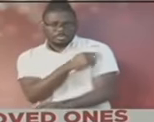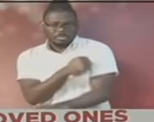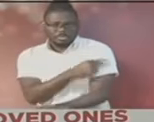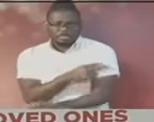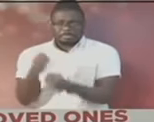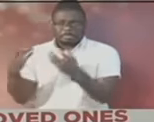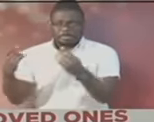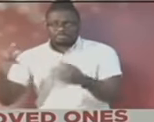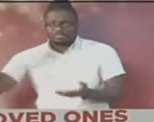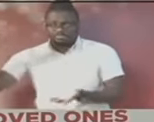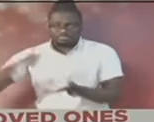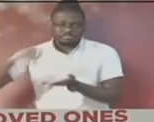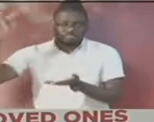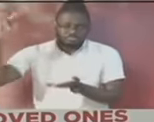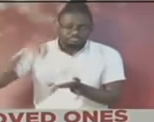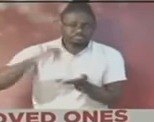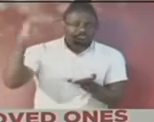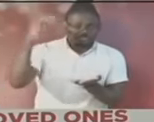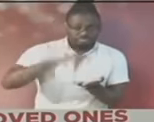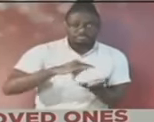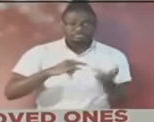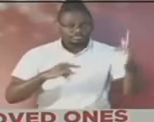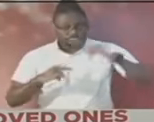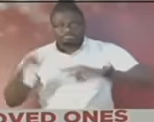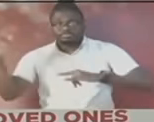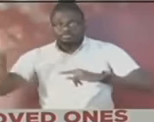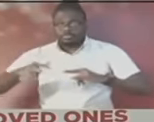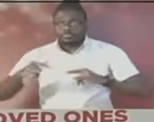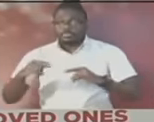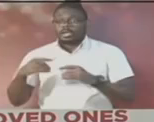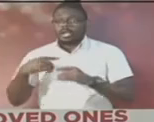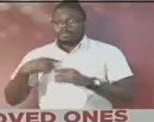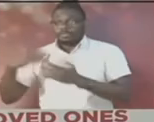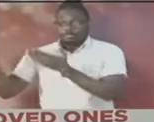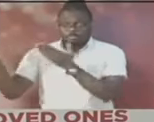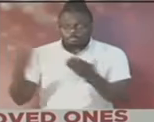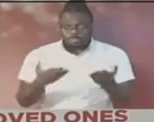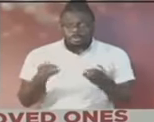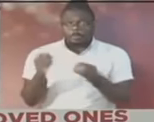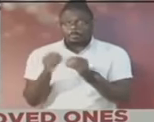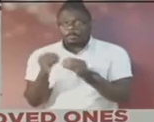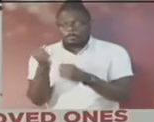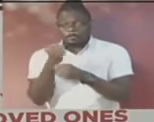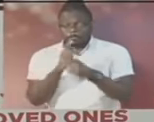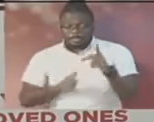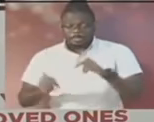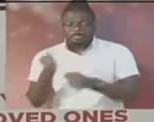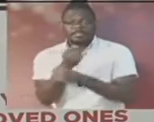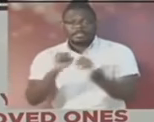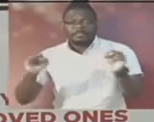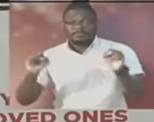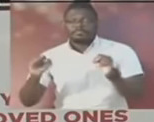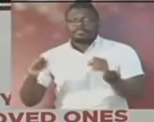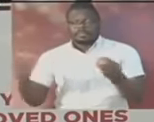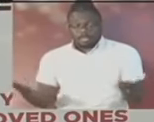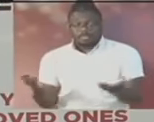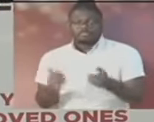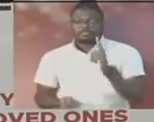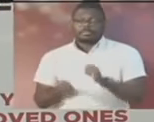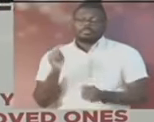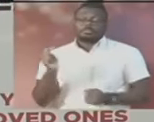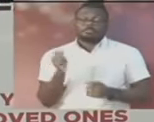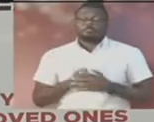is ongoing in an effort to return our nationals in a safe and effective manner. I'll start with the